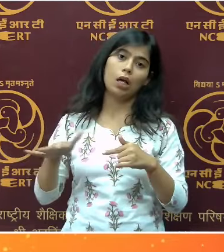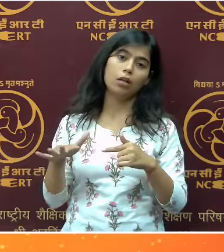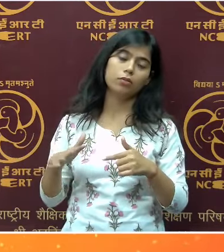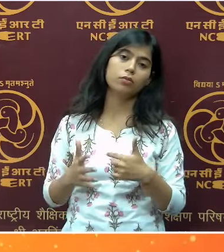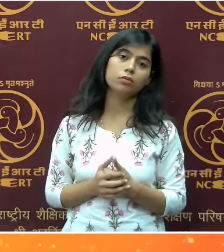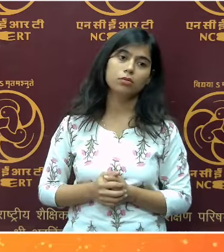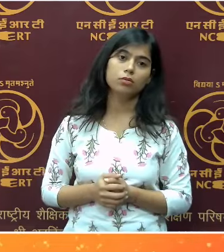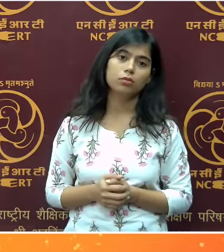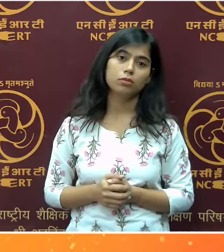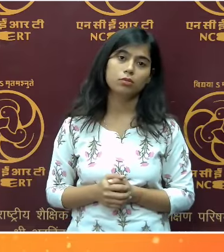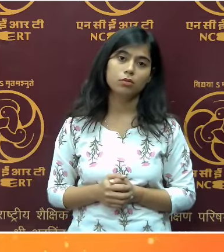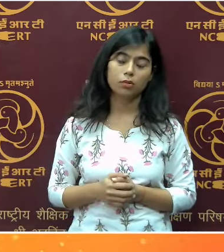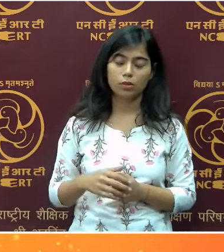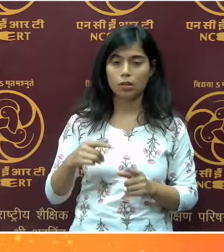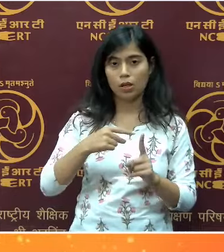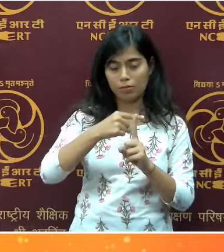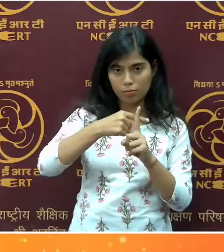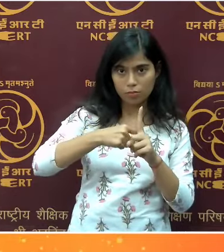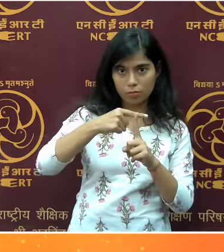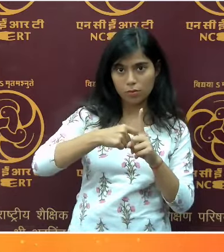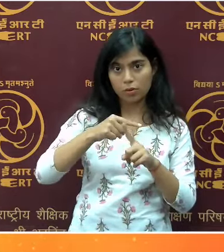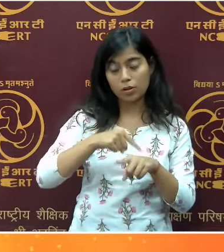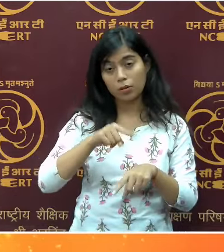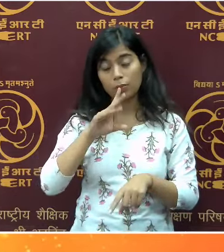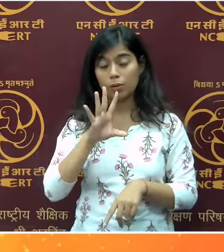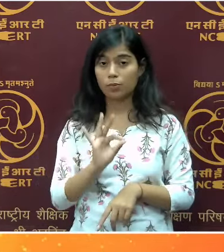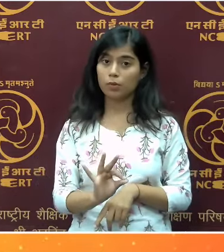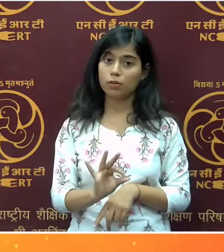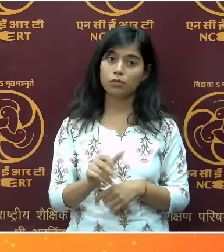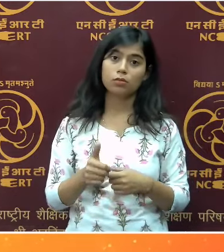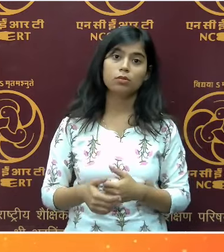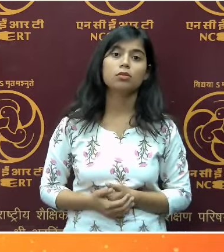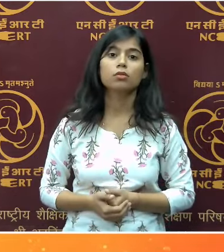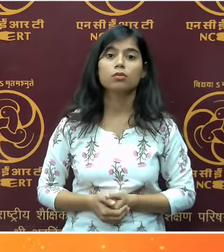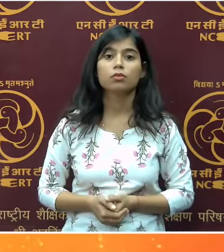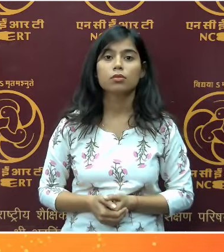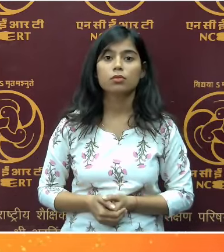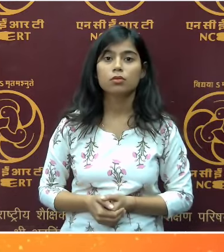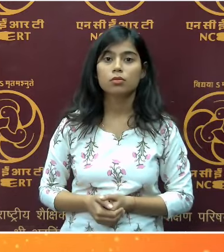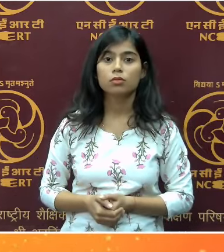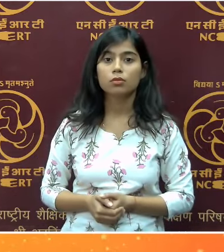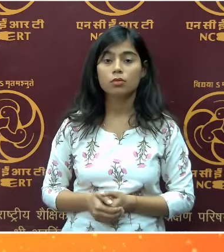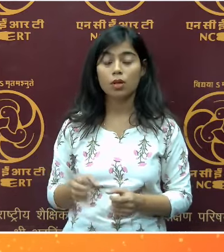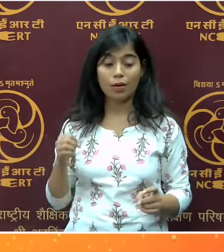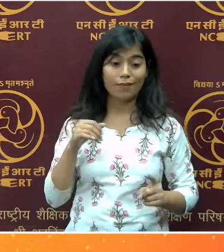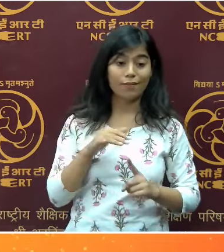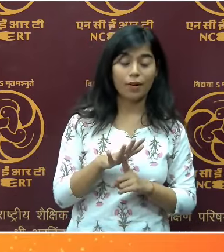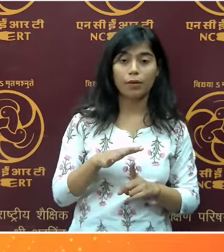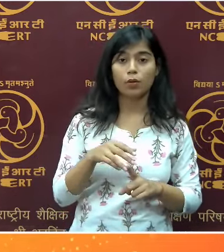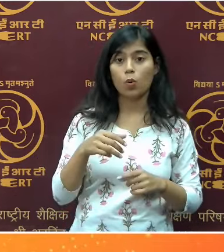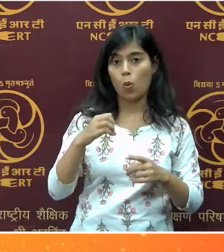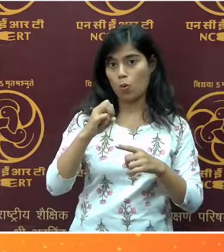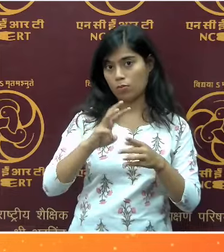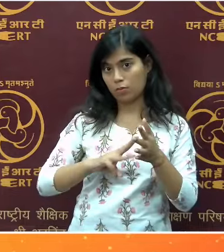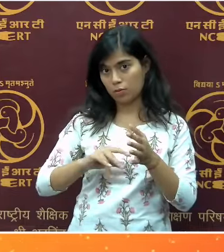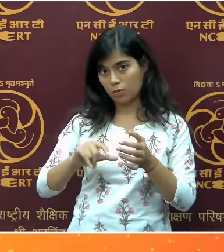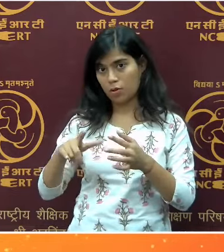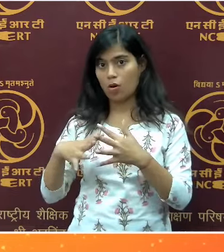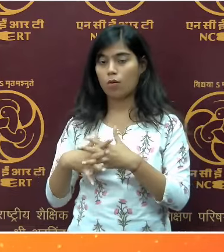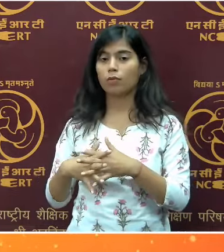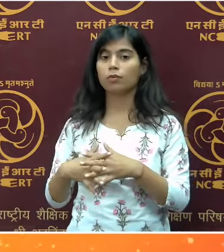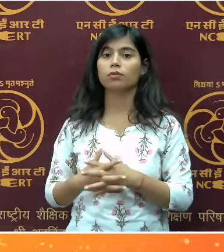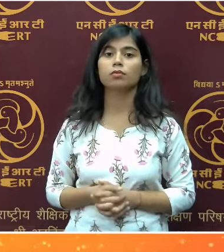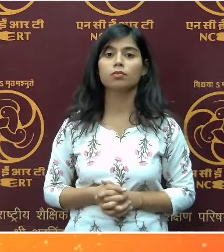is given. So temperature is one of the important factor that affects Ohm's law. We have to